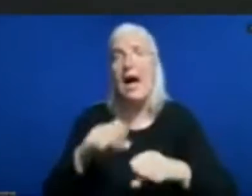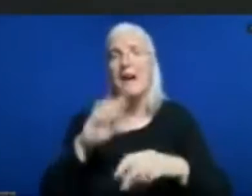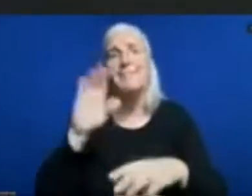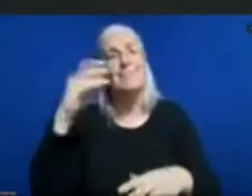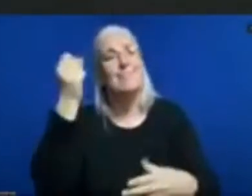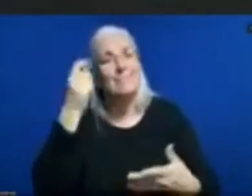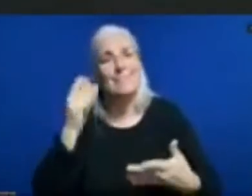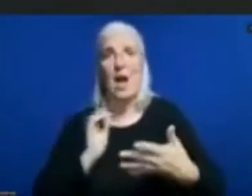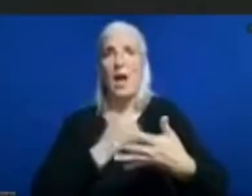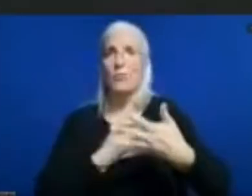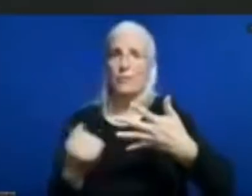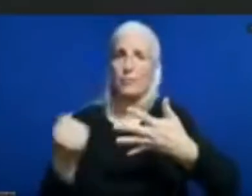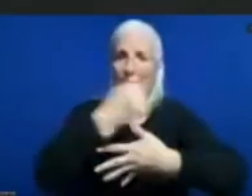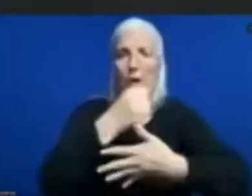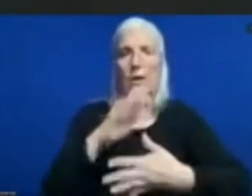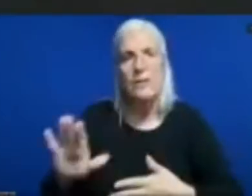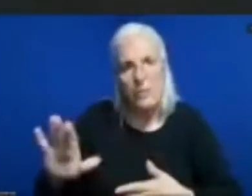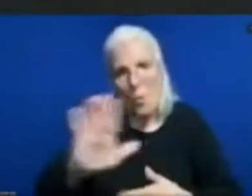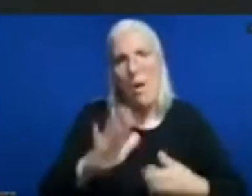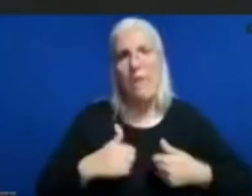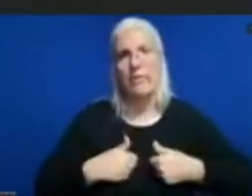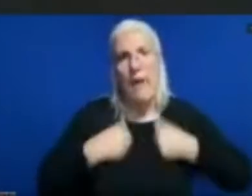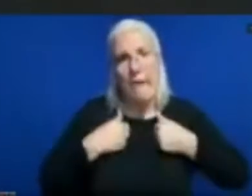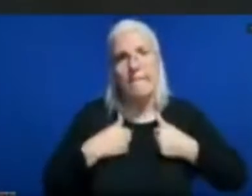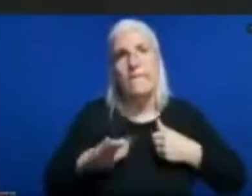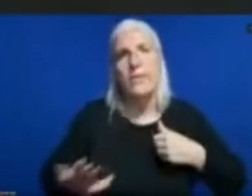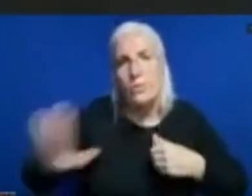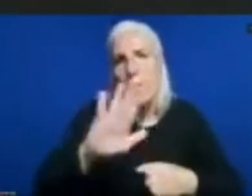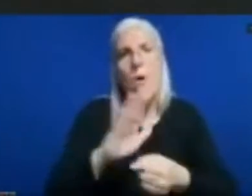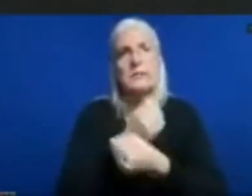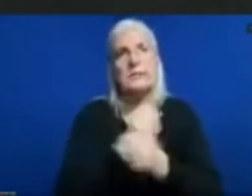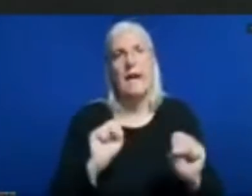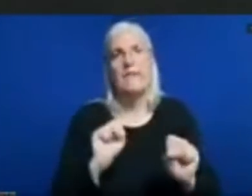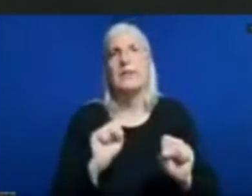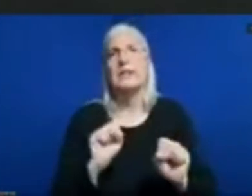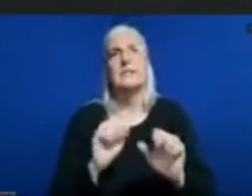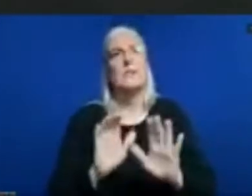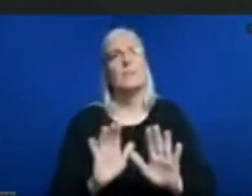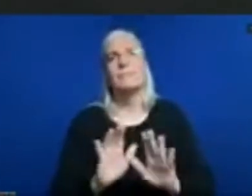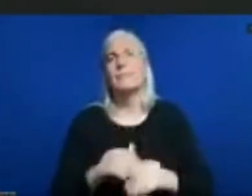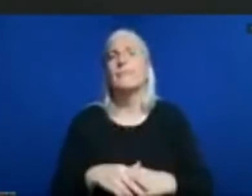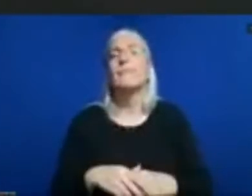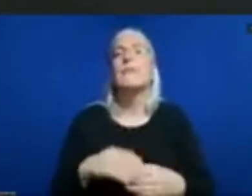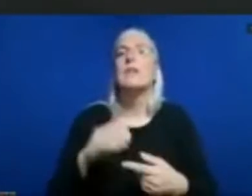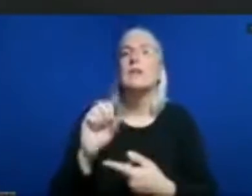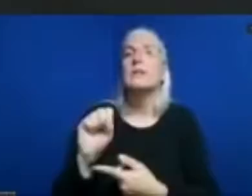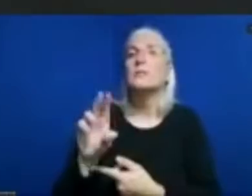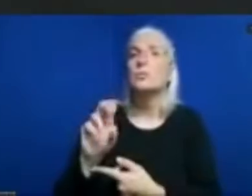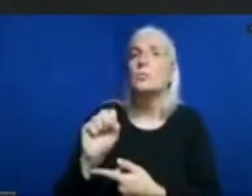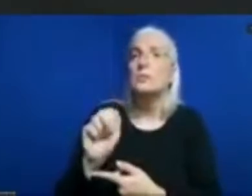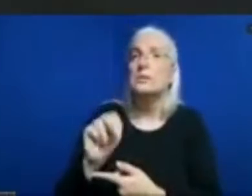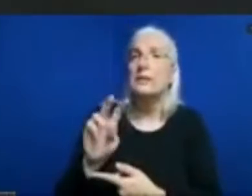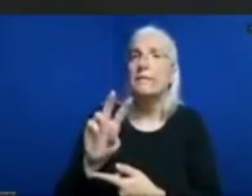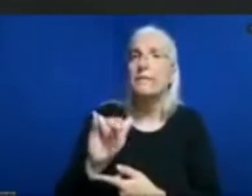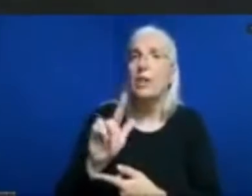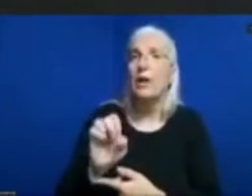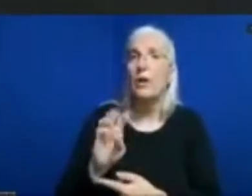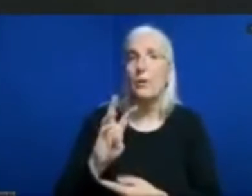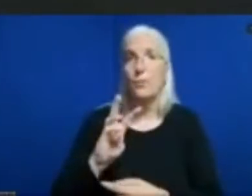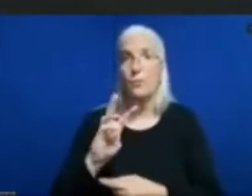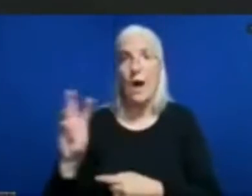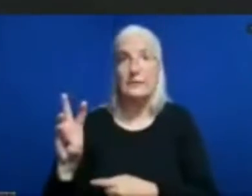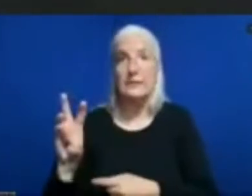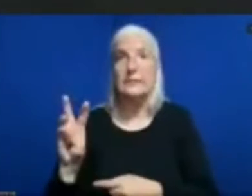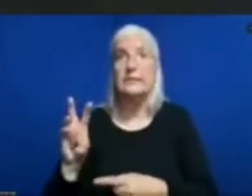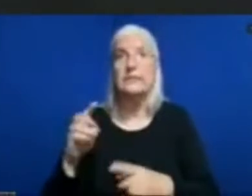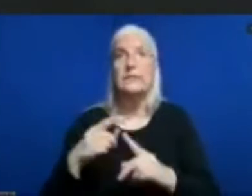then this area west of Susanville, basically from Willard Hill down to the city limits, is still on